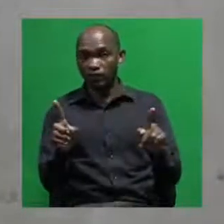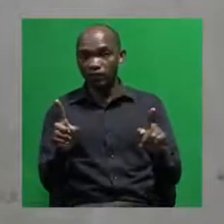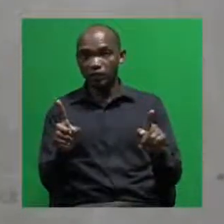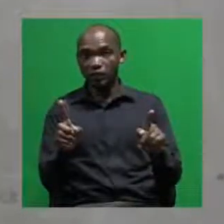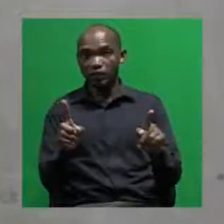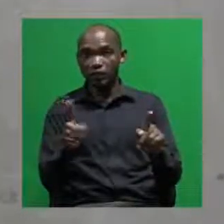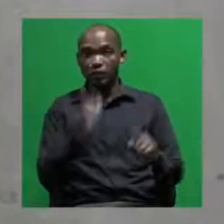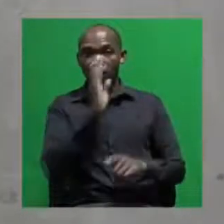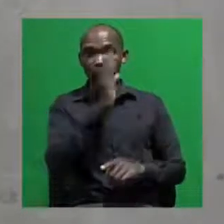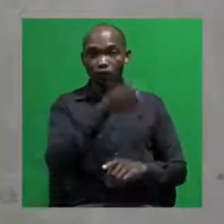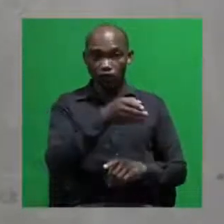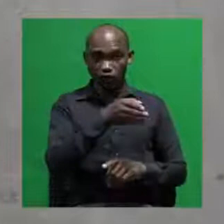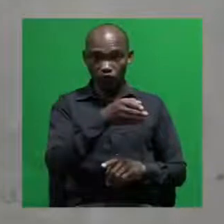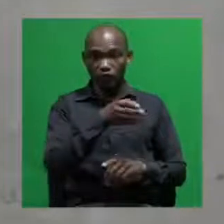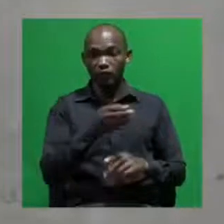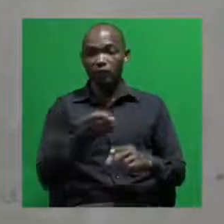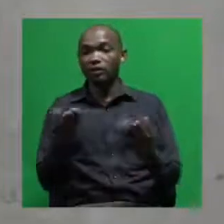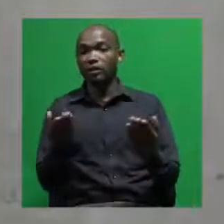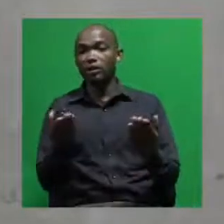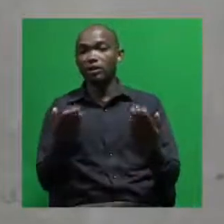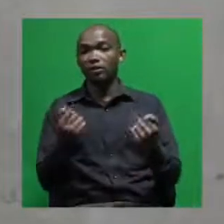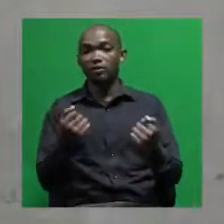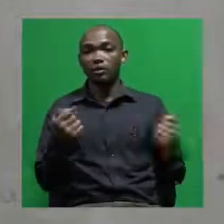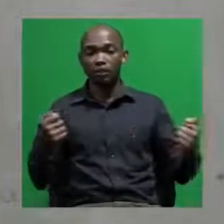The particle collide.